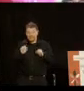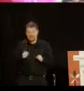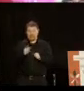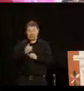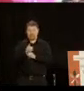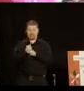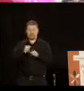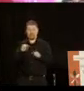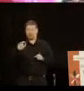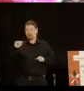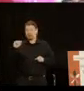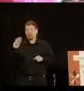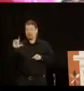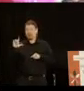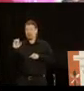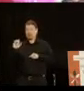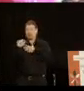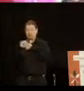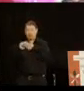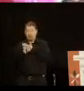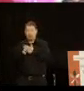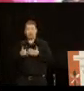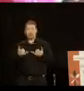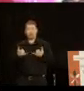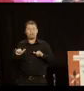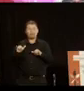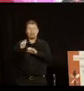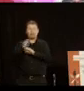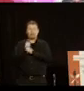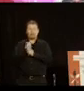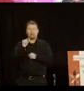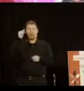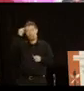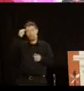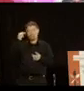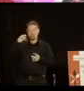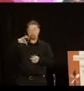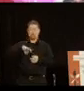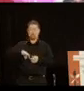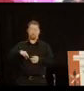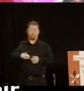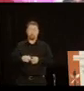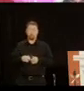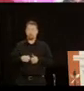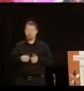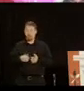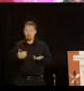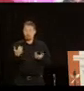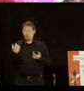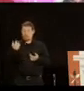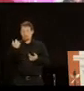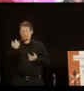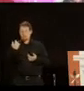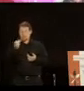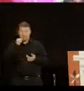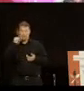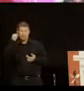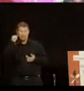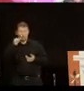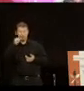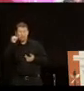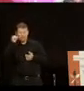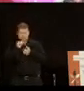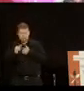for Medicaid. The next thing that we literally launched yesterday, or this past week, I should say, is the ability to